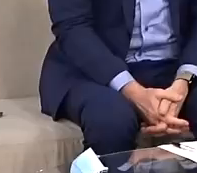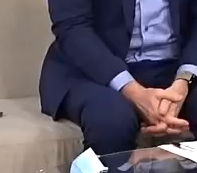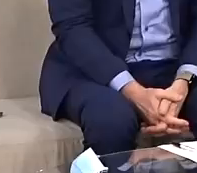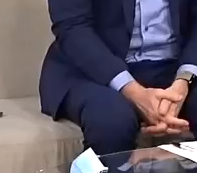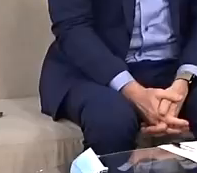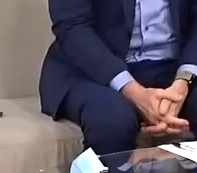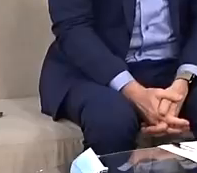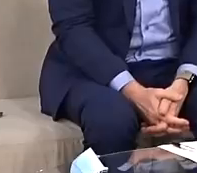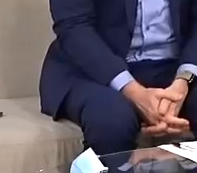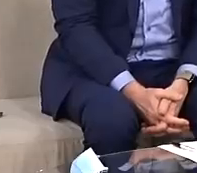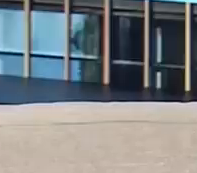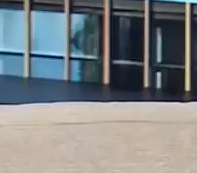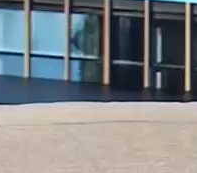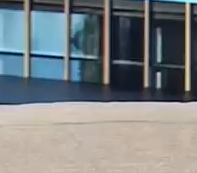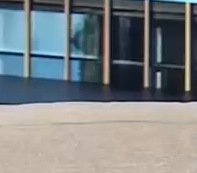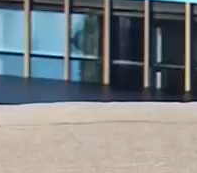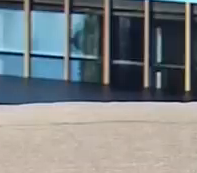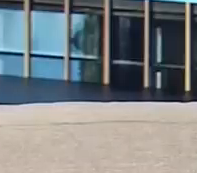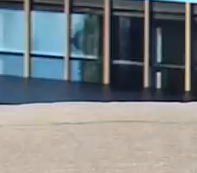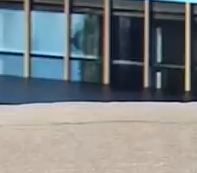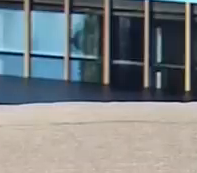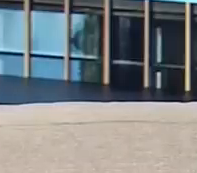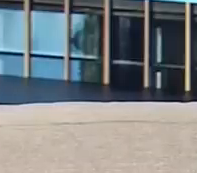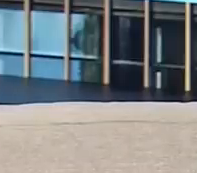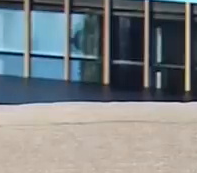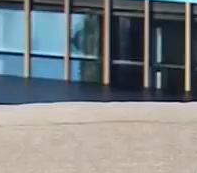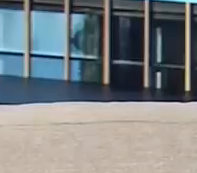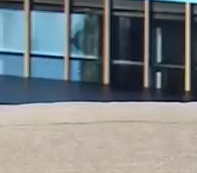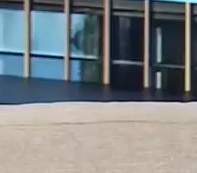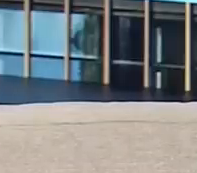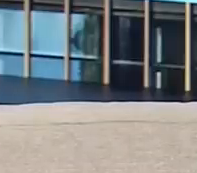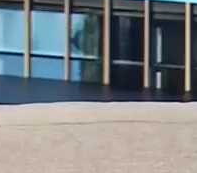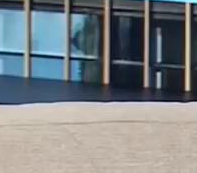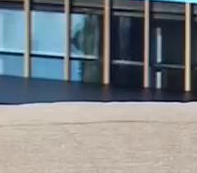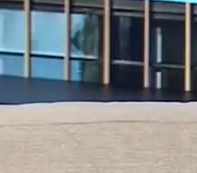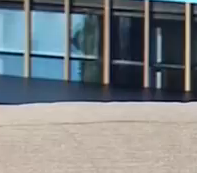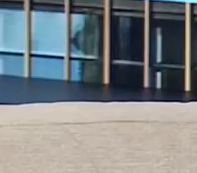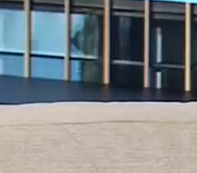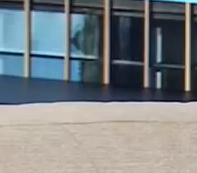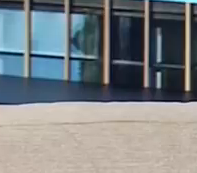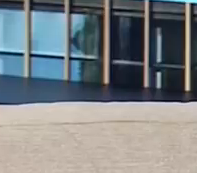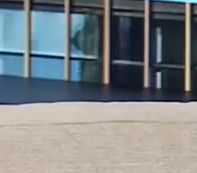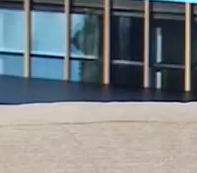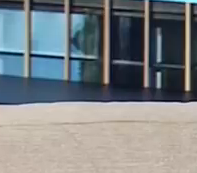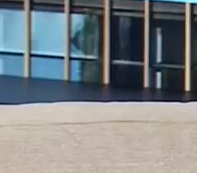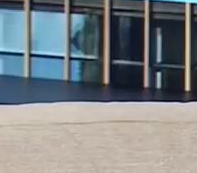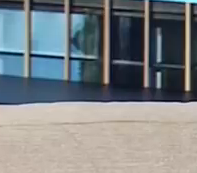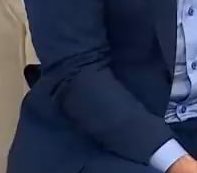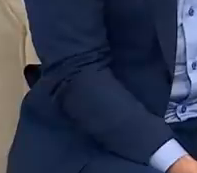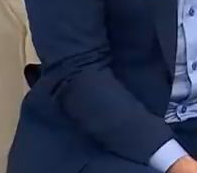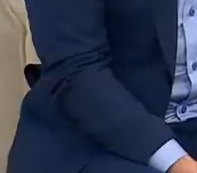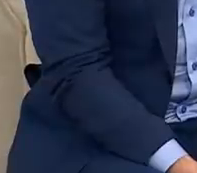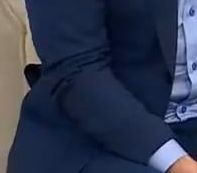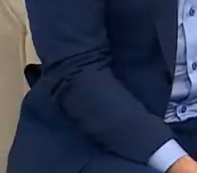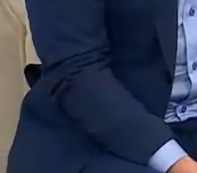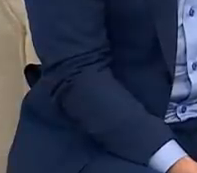room and passing it on to other people, but you just cannot do that. It's if you've got symptoms, you have to get a test. And call ahead and figure